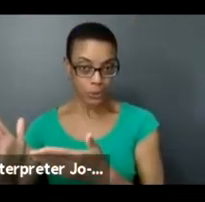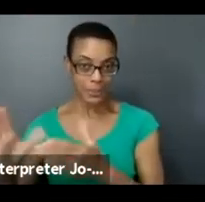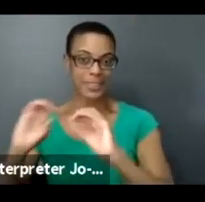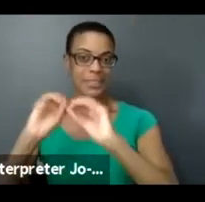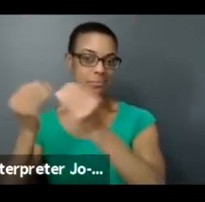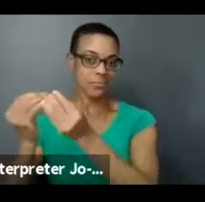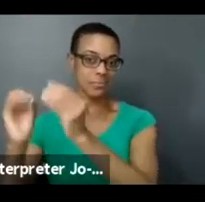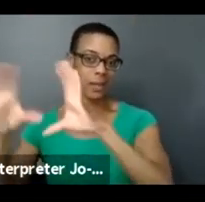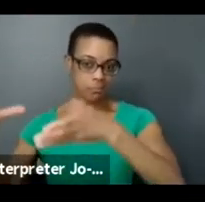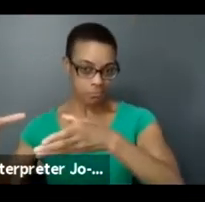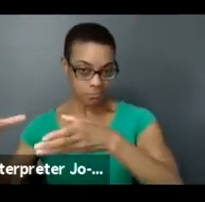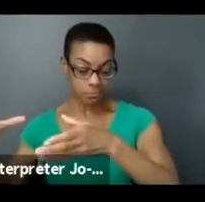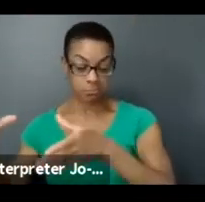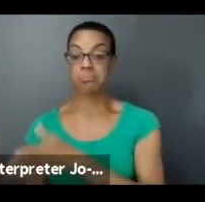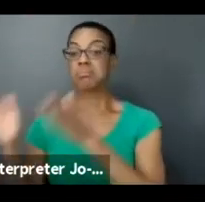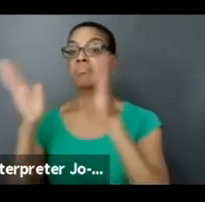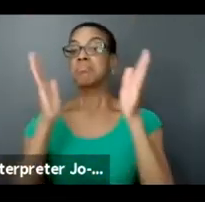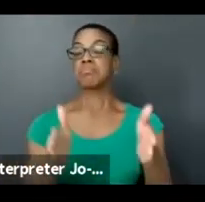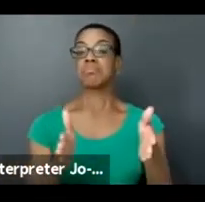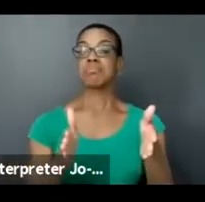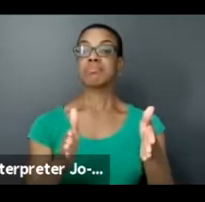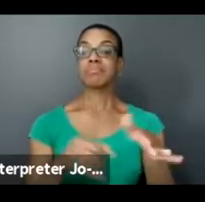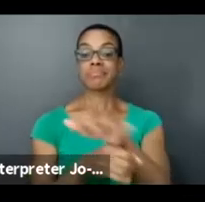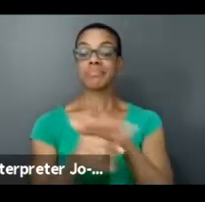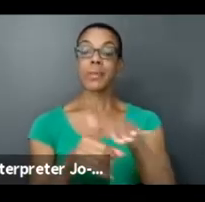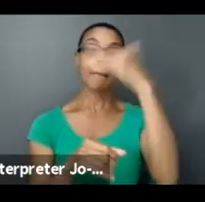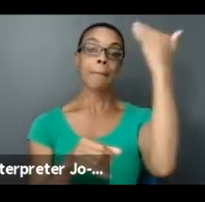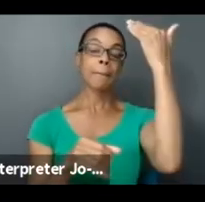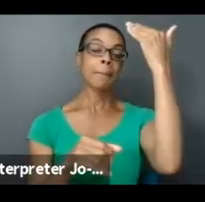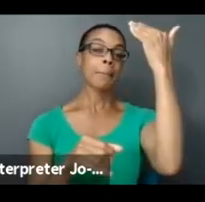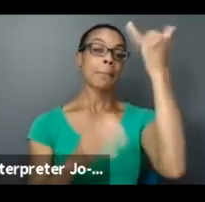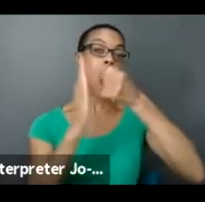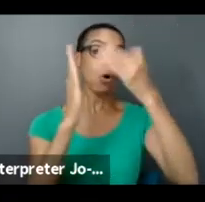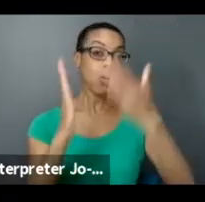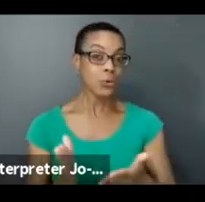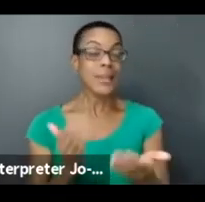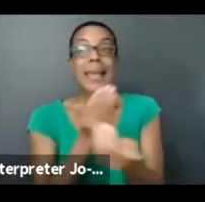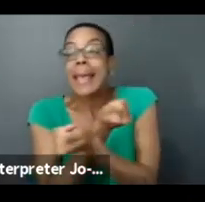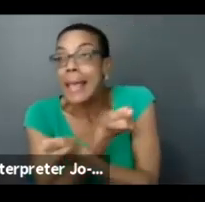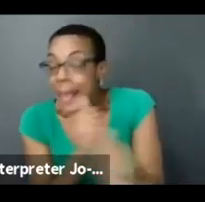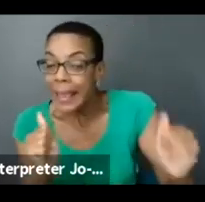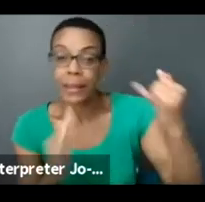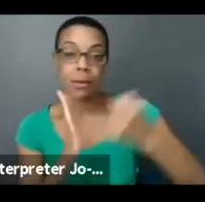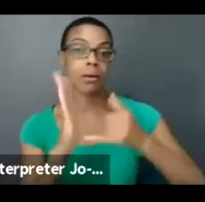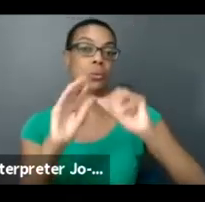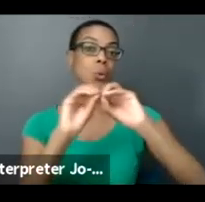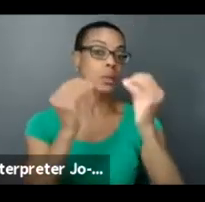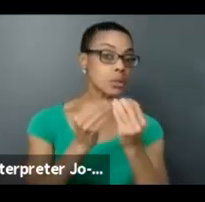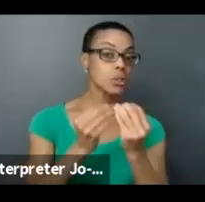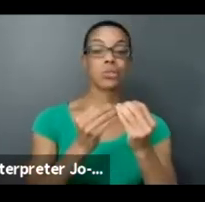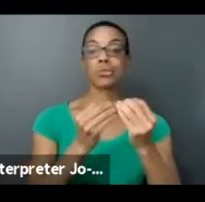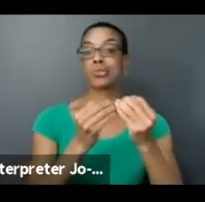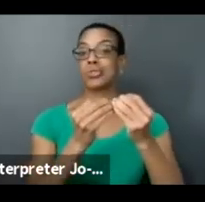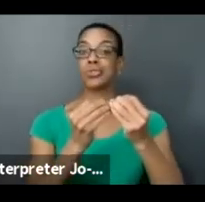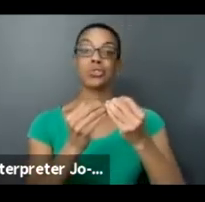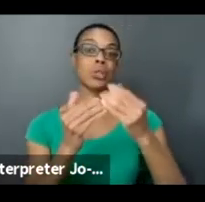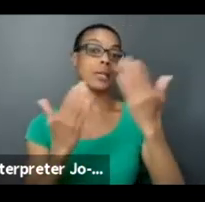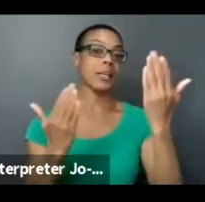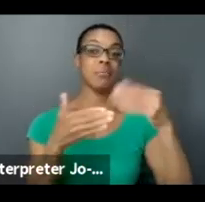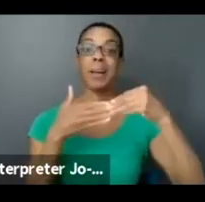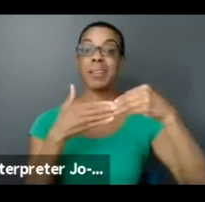or having a space with Black artists, collectives, and any arts organization, whether or not they identify as Black-led,